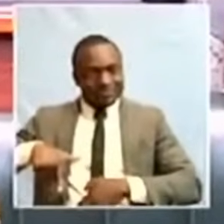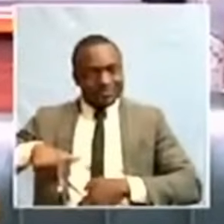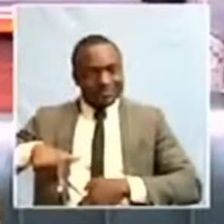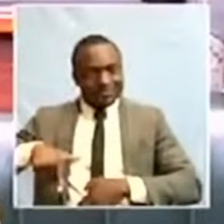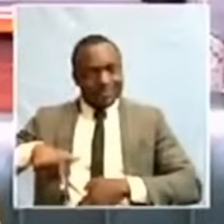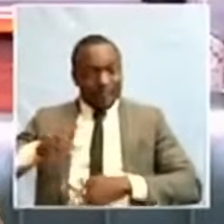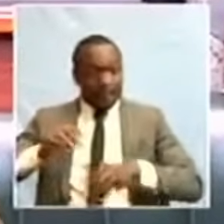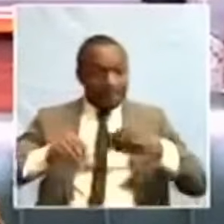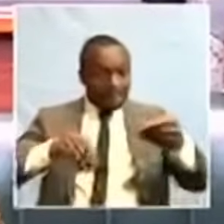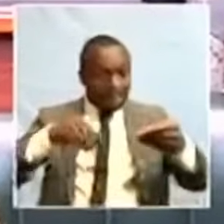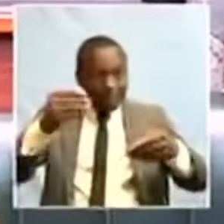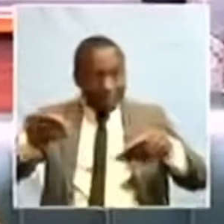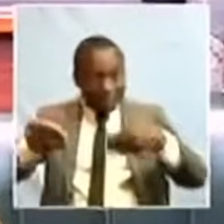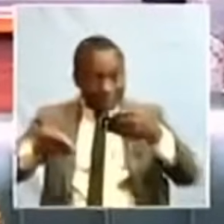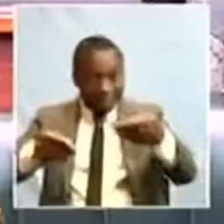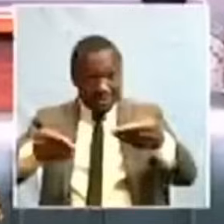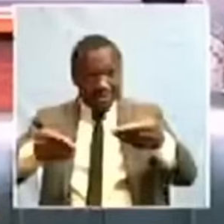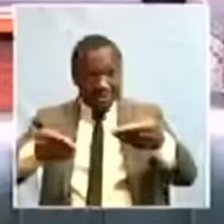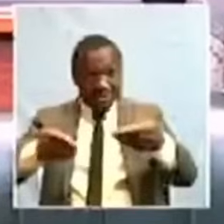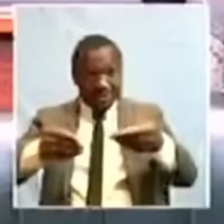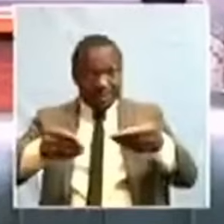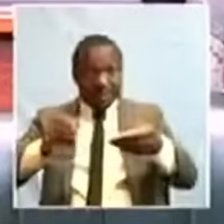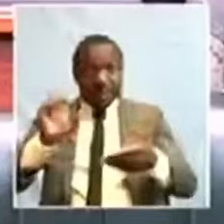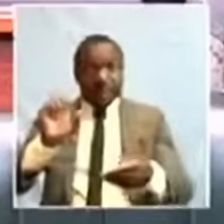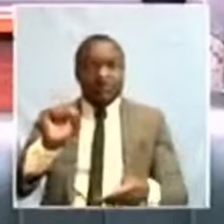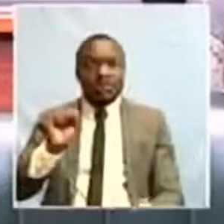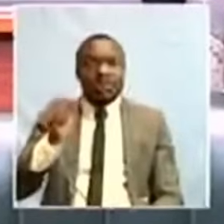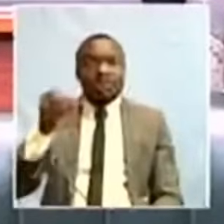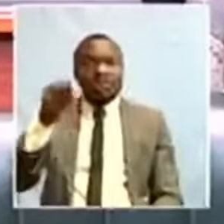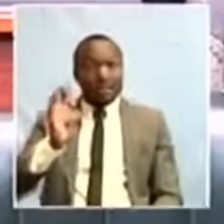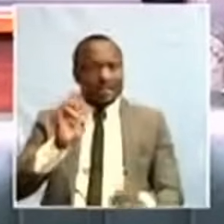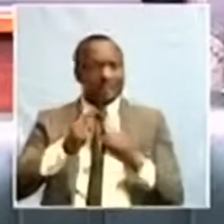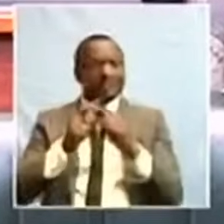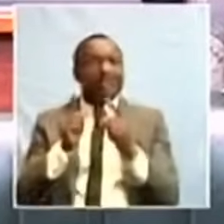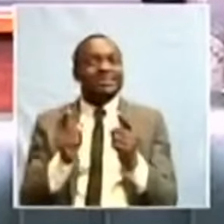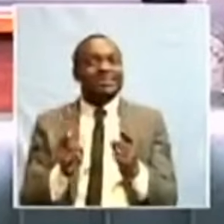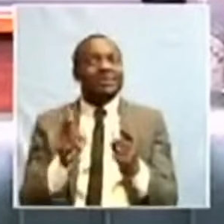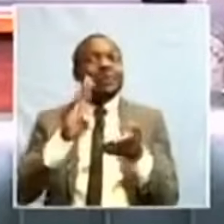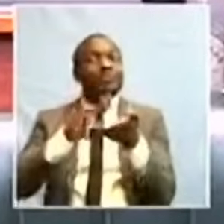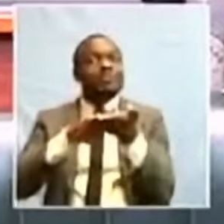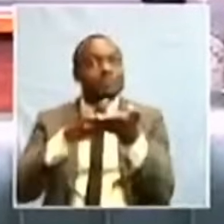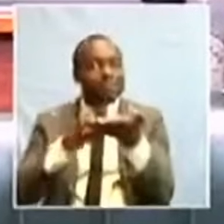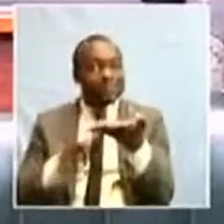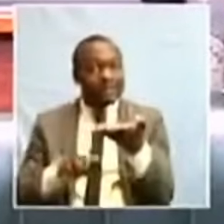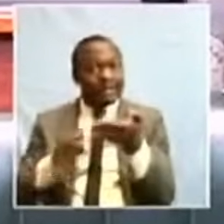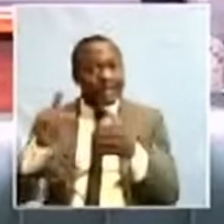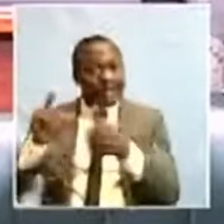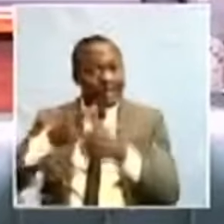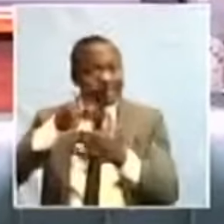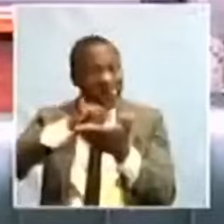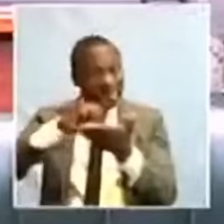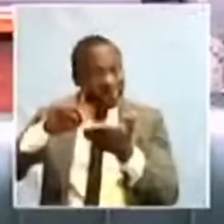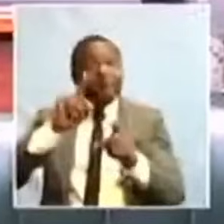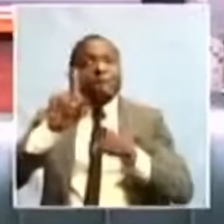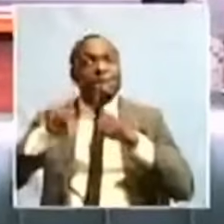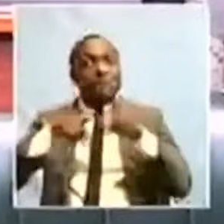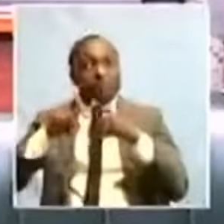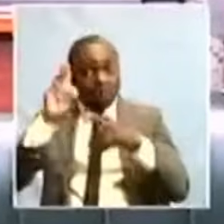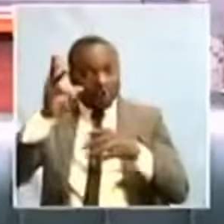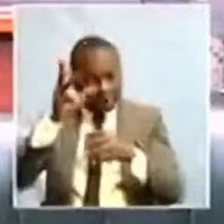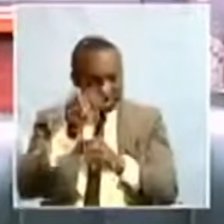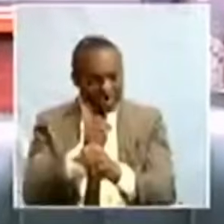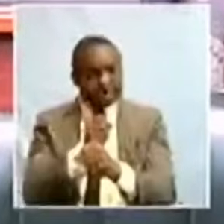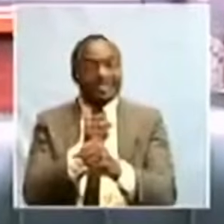terms of disbursing for SAF. But we believe by next week, people will get